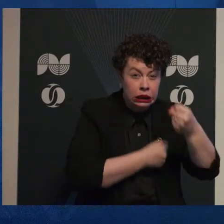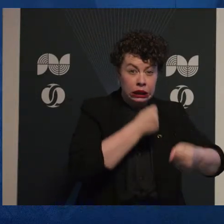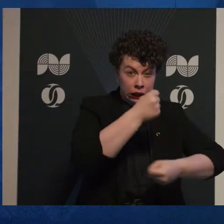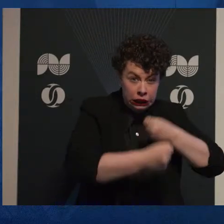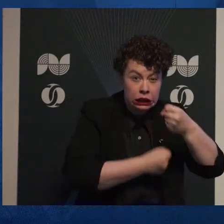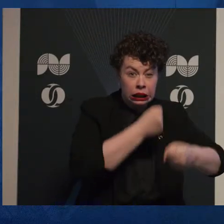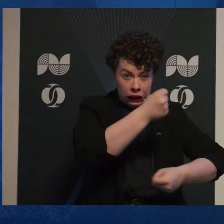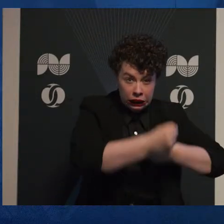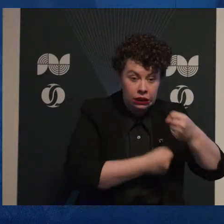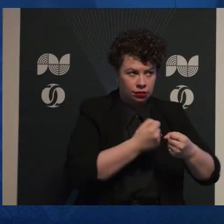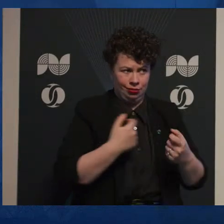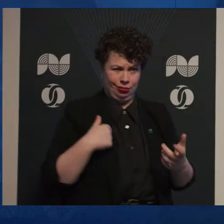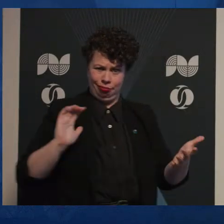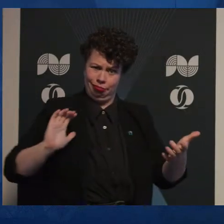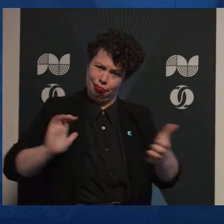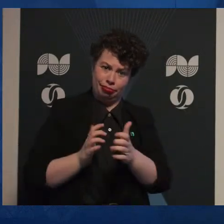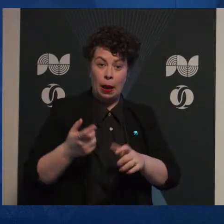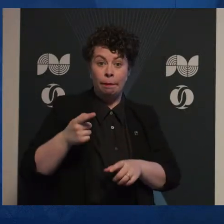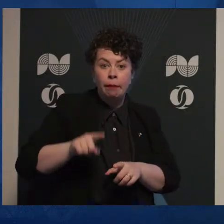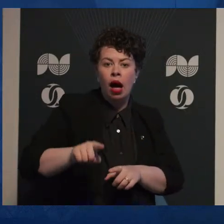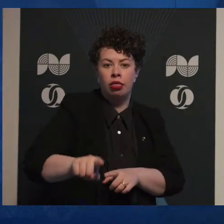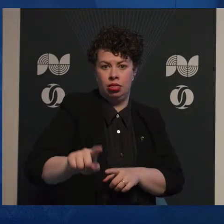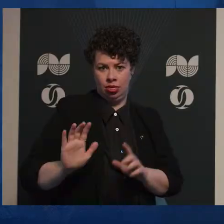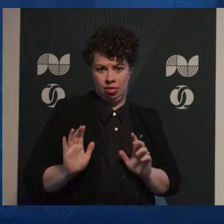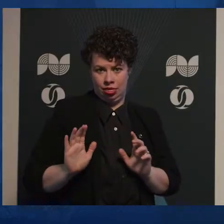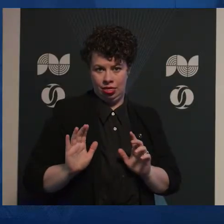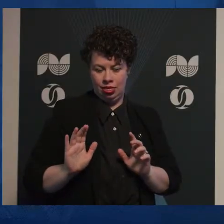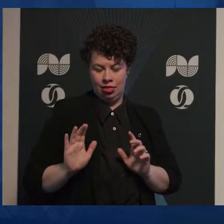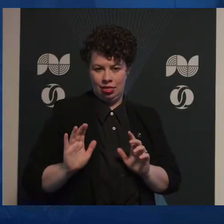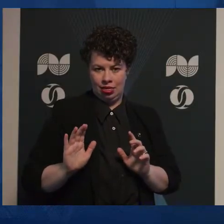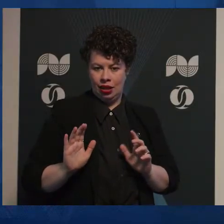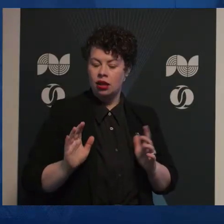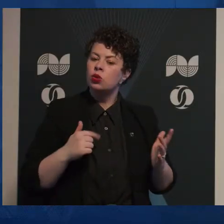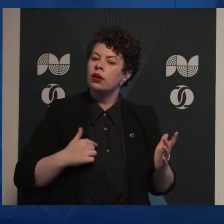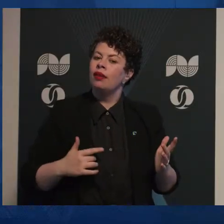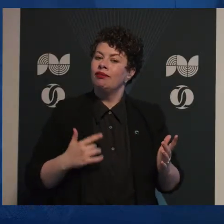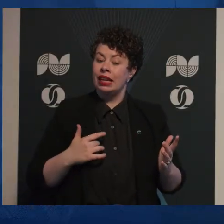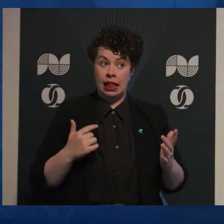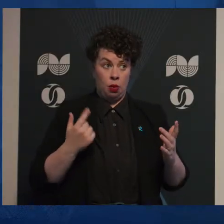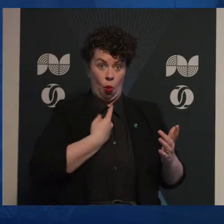shadow team. I need experts team. I need all the